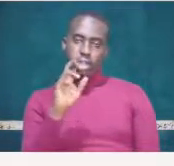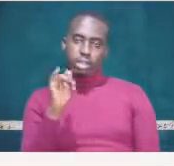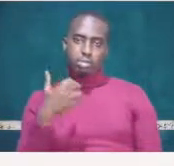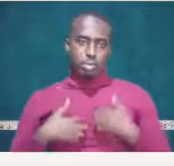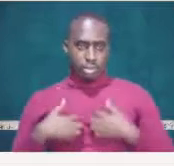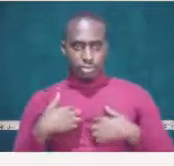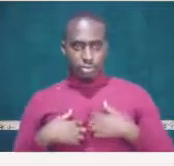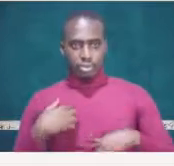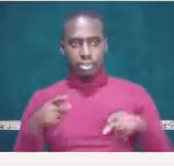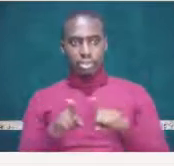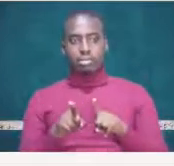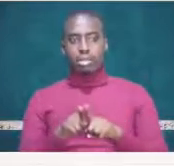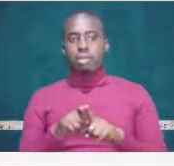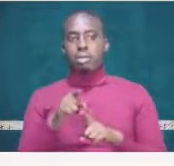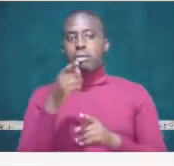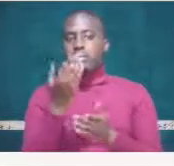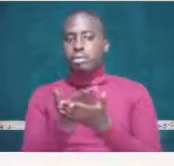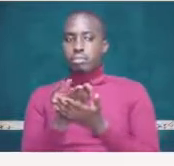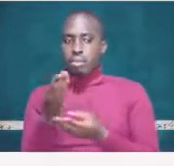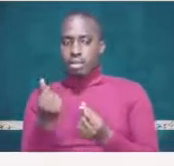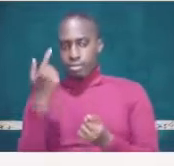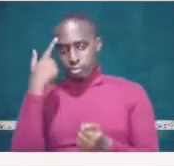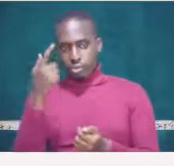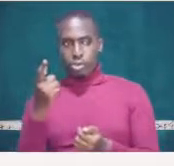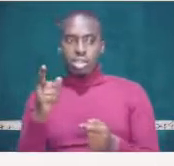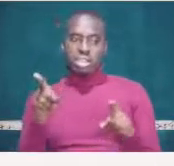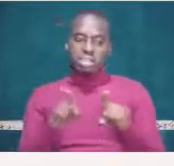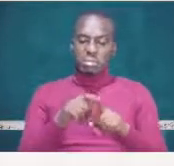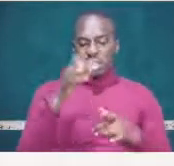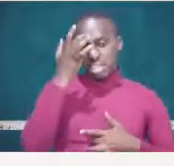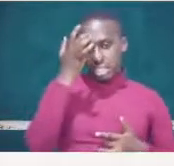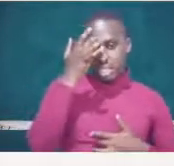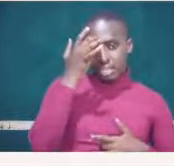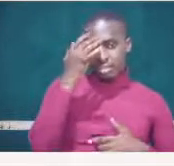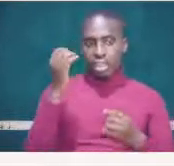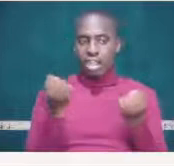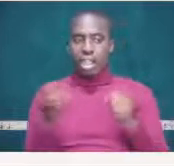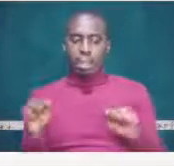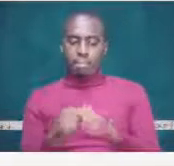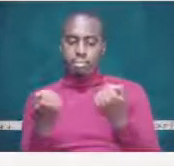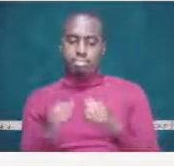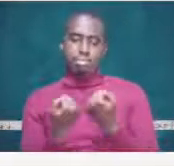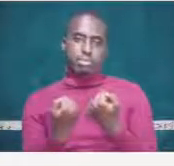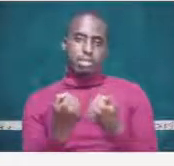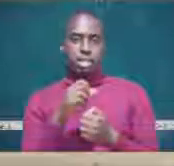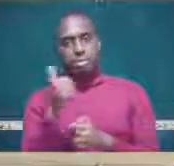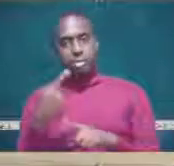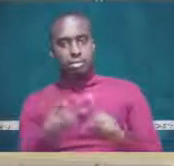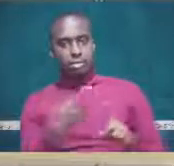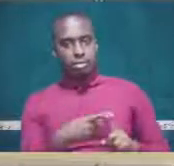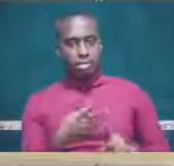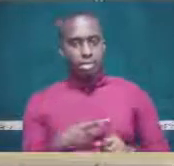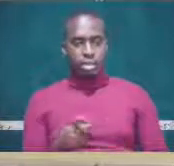for unforeseen circumstances like sickness, car breakdown, etc. What is a